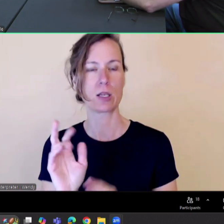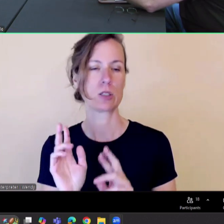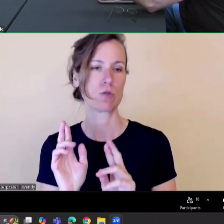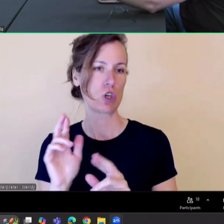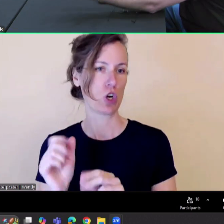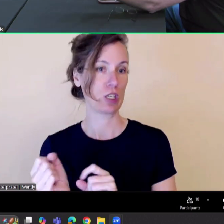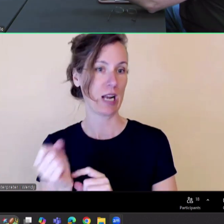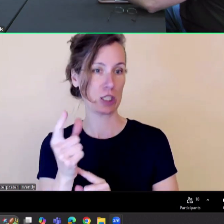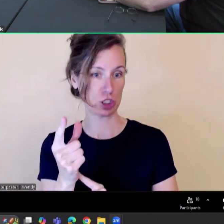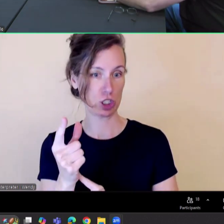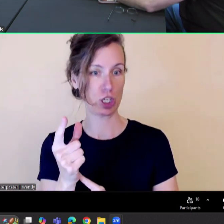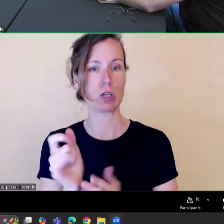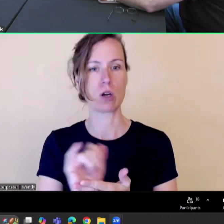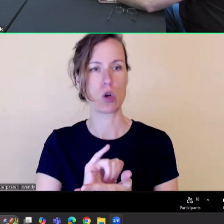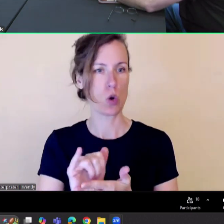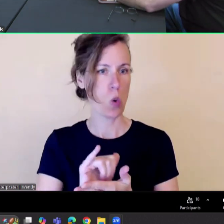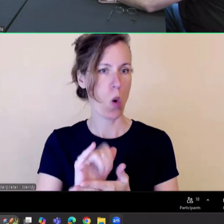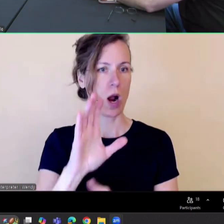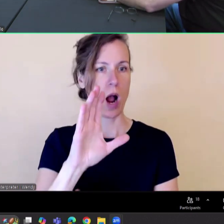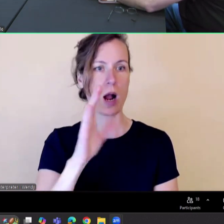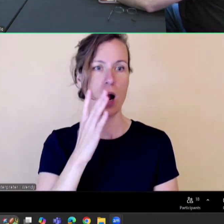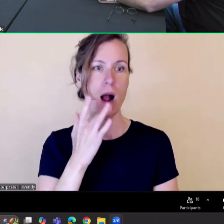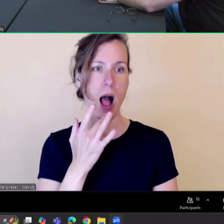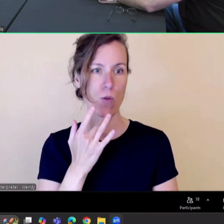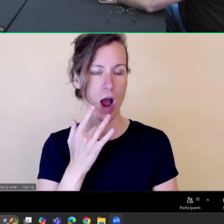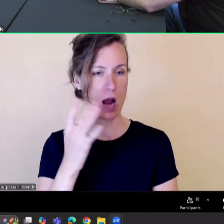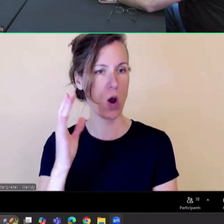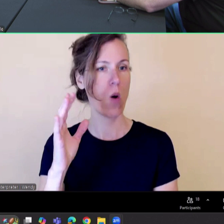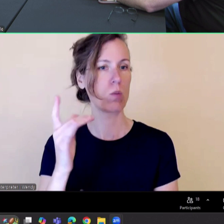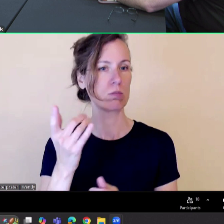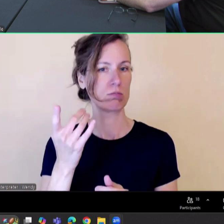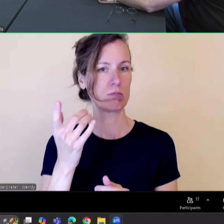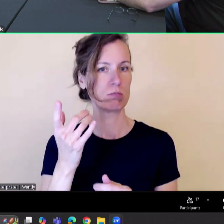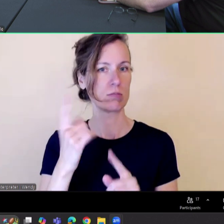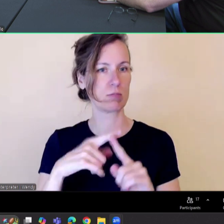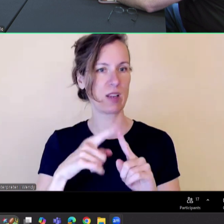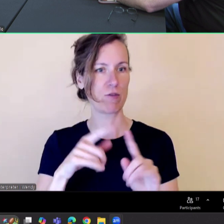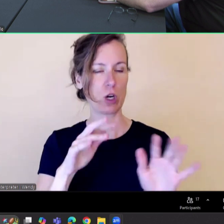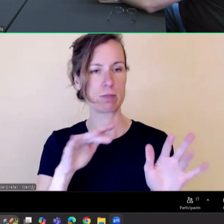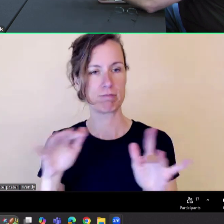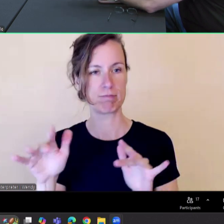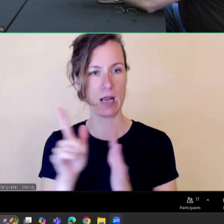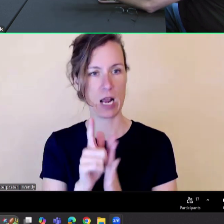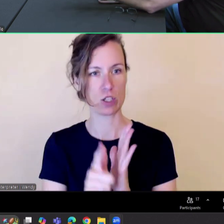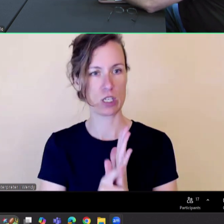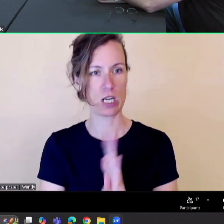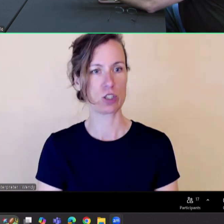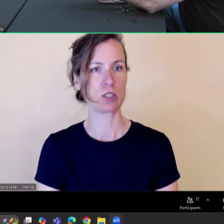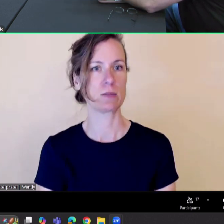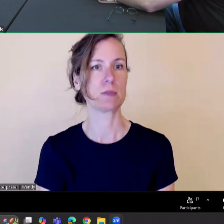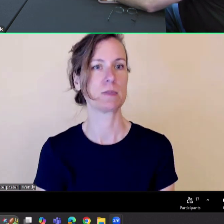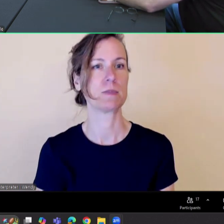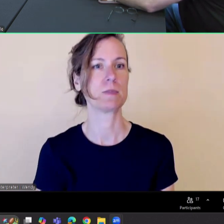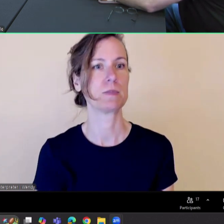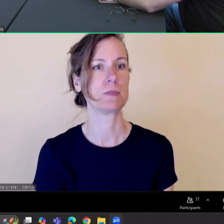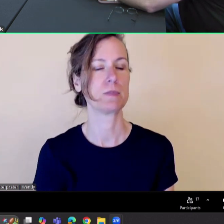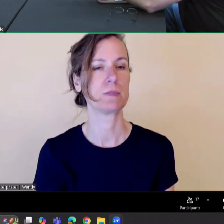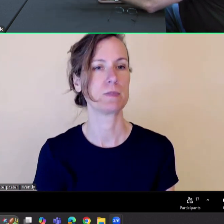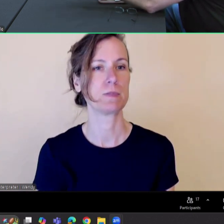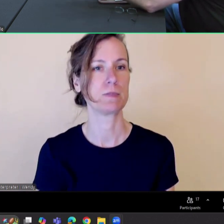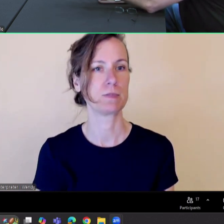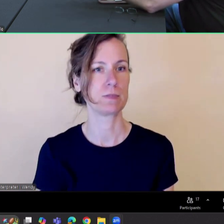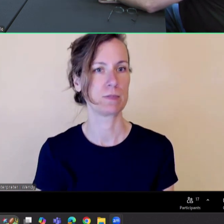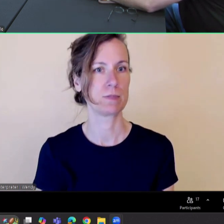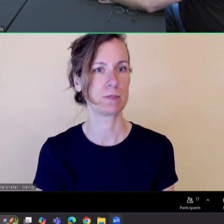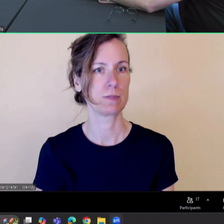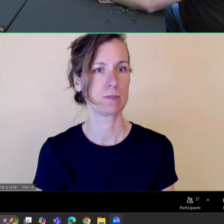York, Colorado has similar legislation. I think it can be looked at